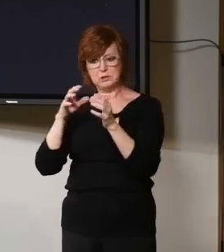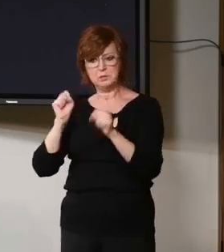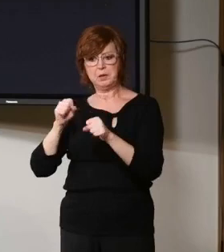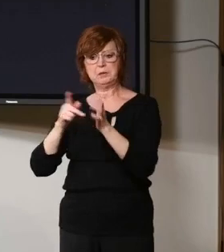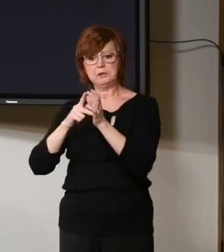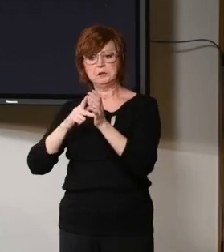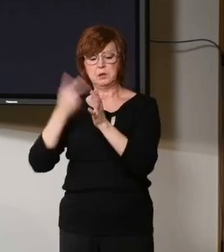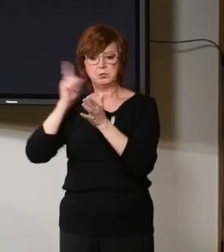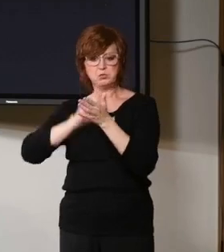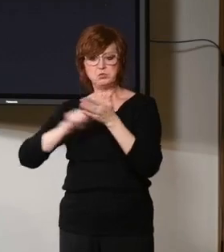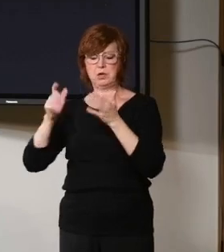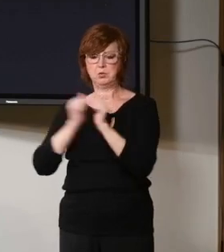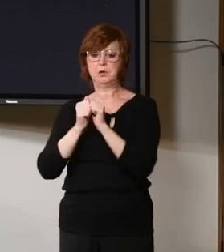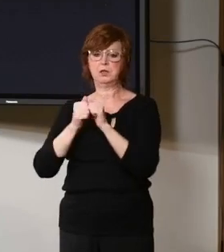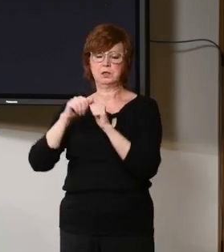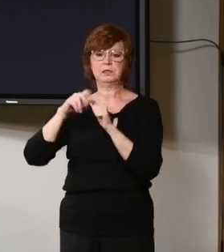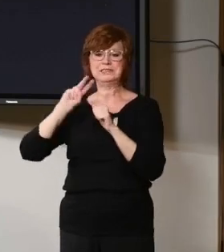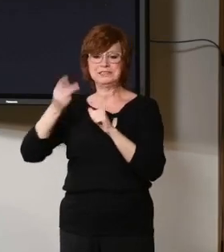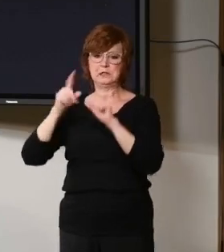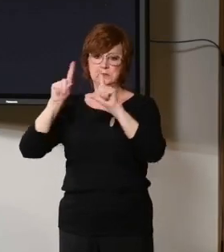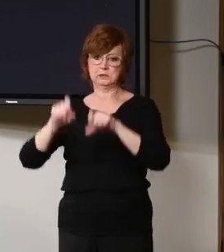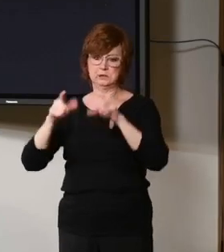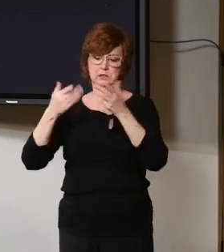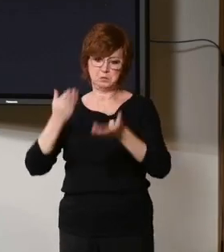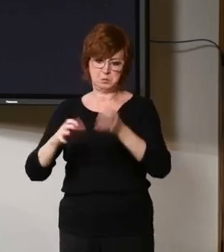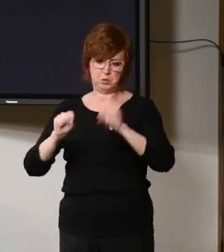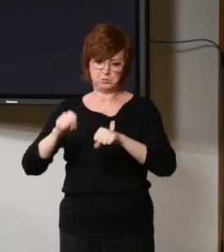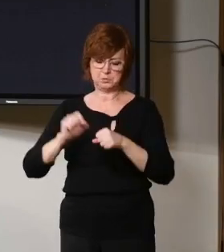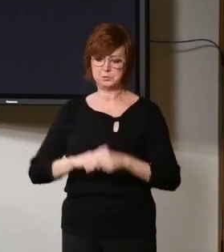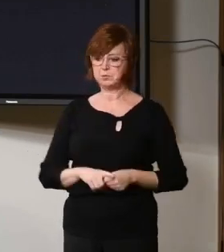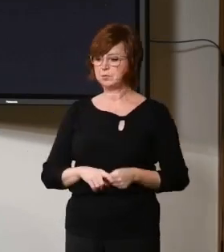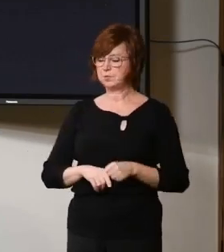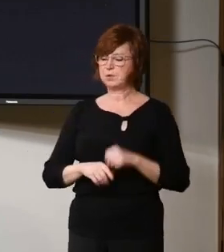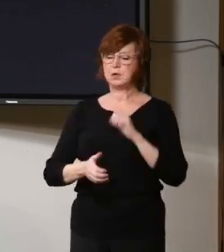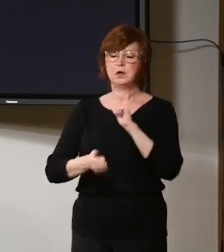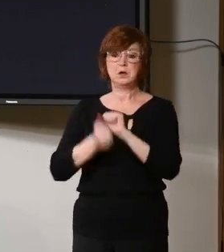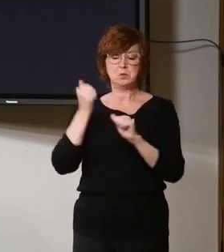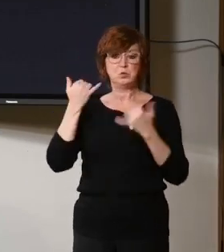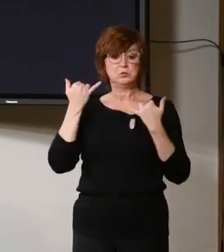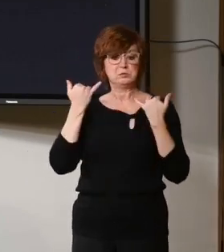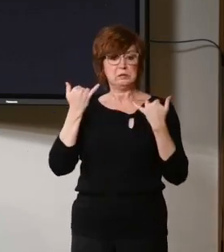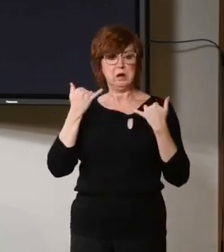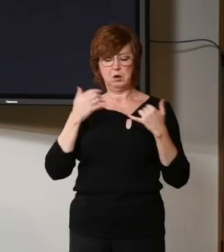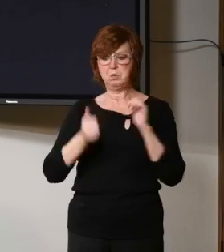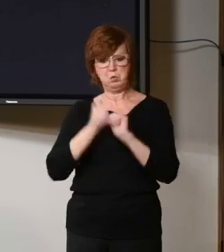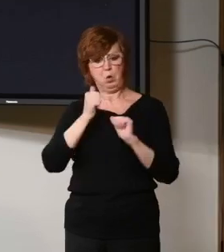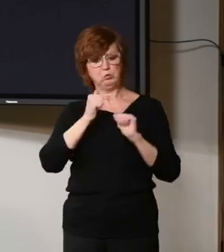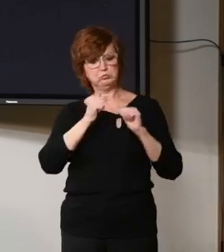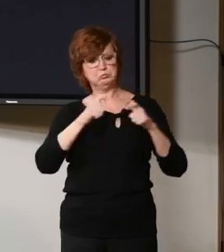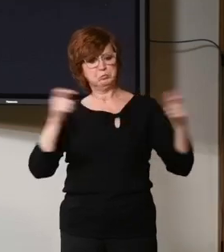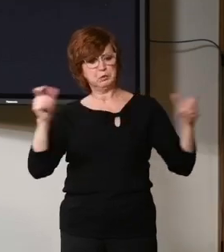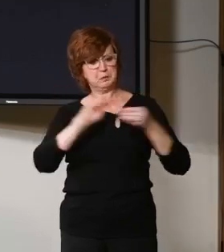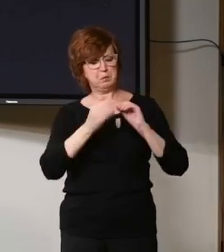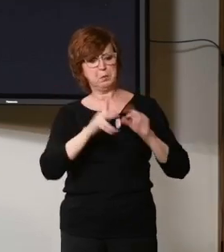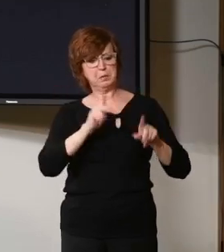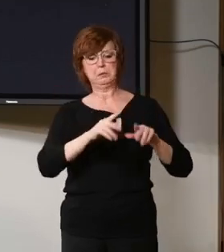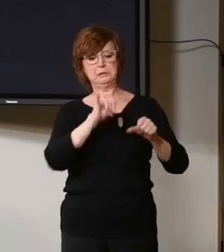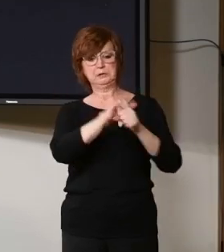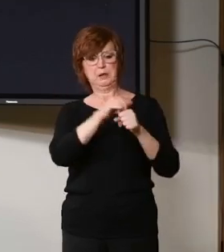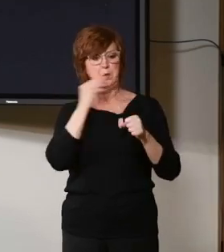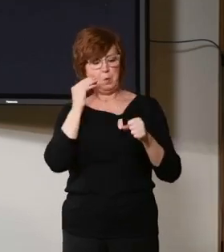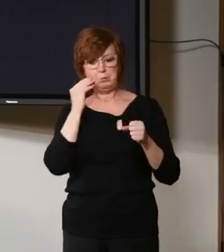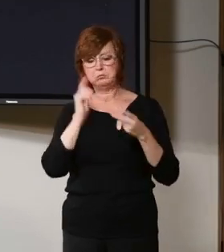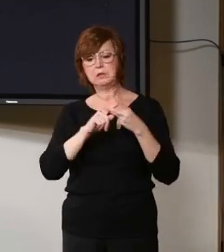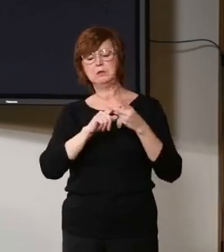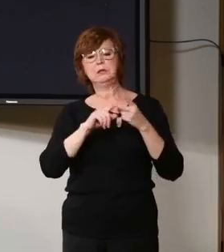while most of us are home, and for some it's family time, for some it's challenge because we are